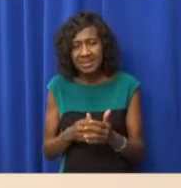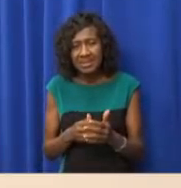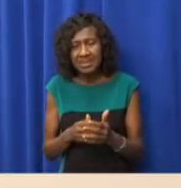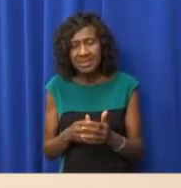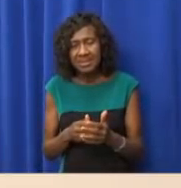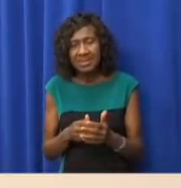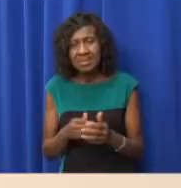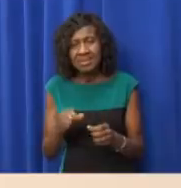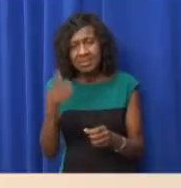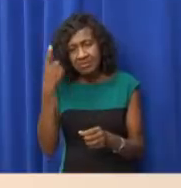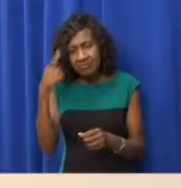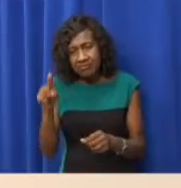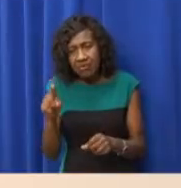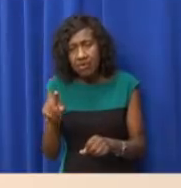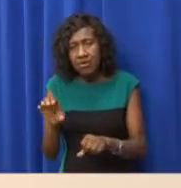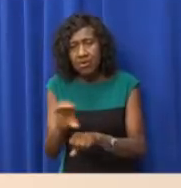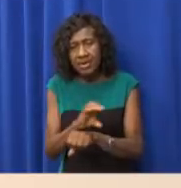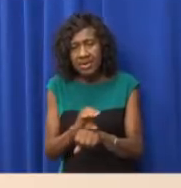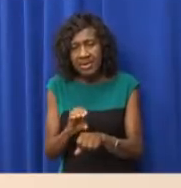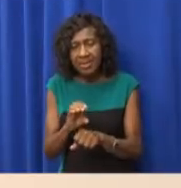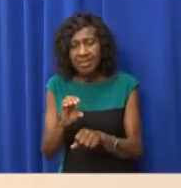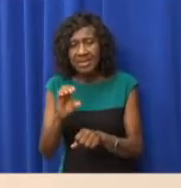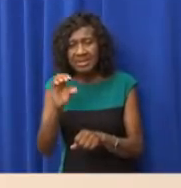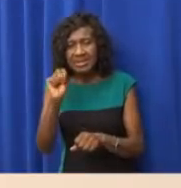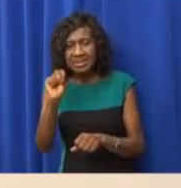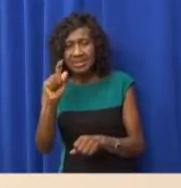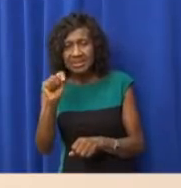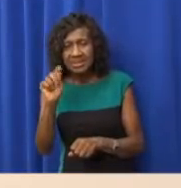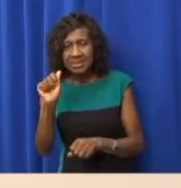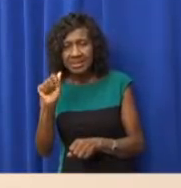applications, but from our end, we have